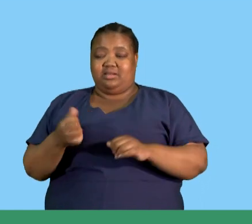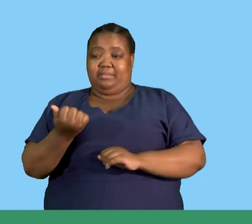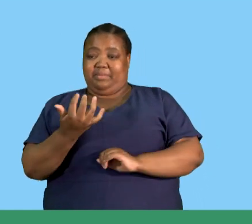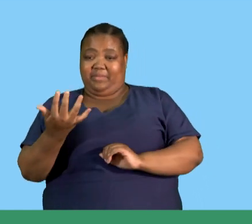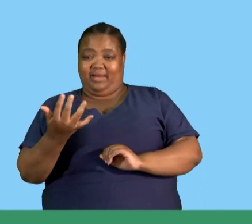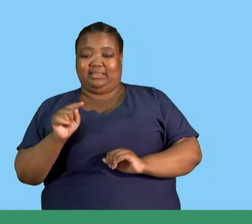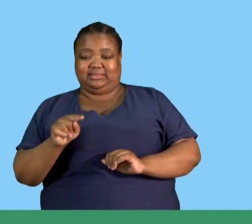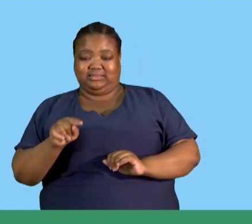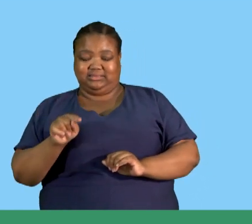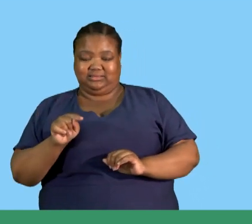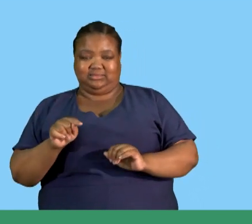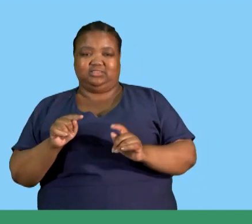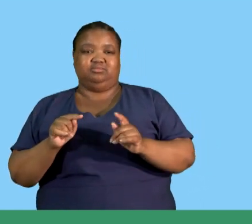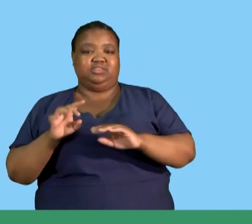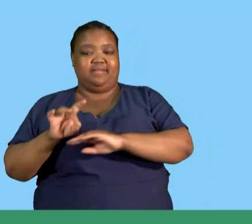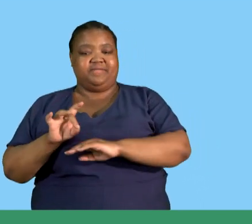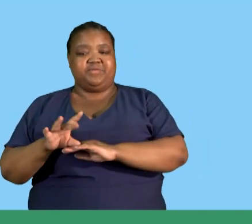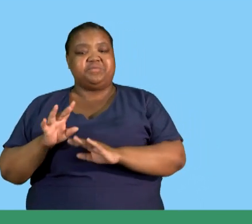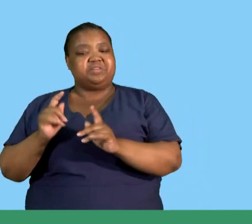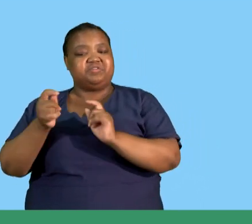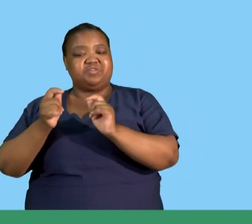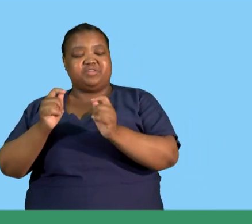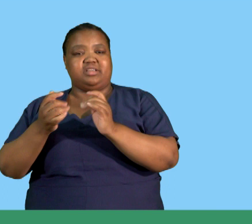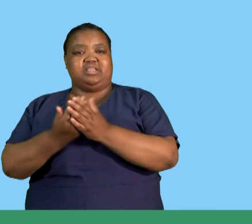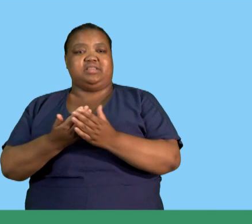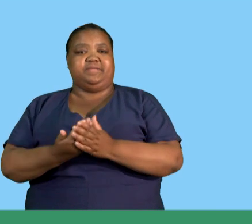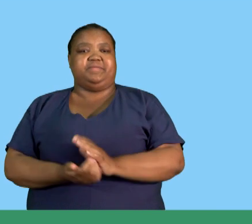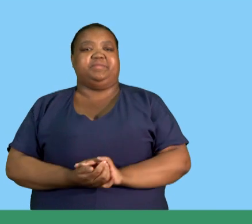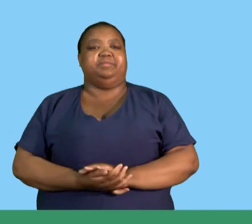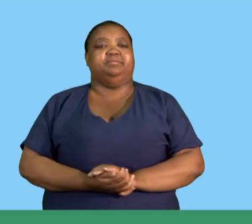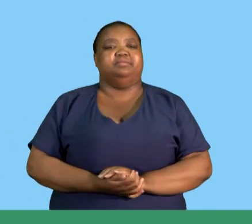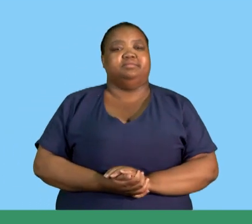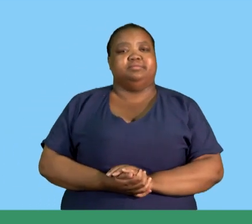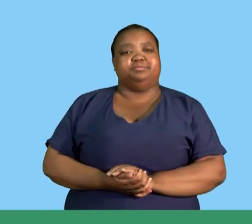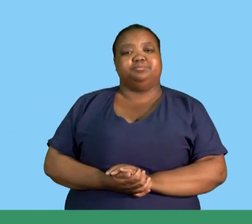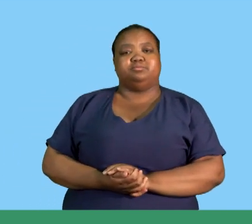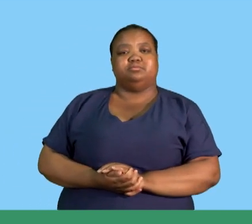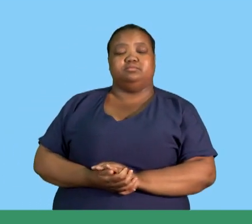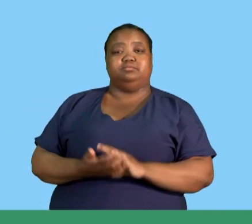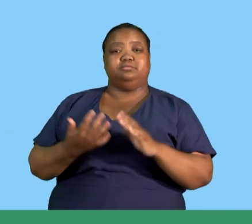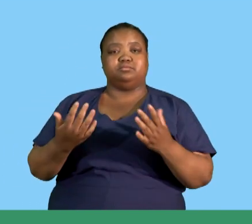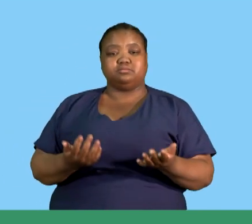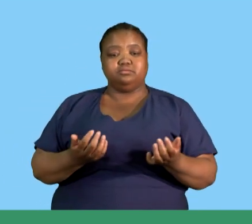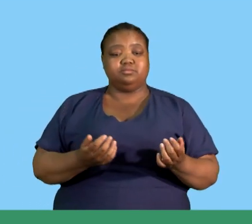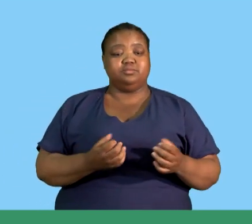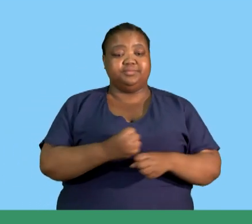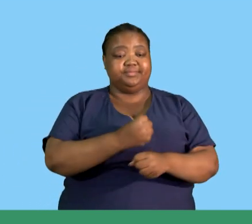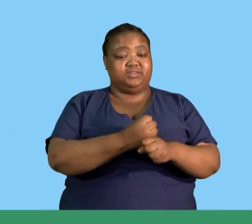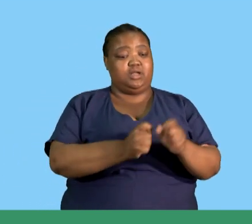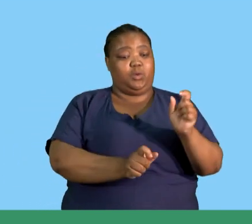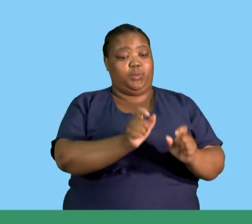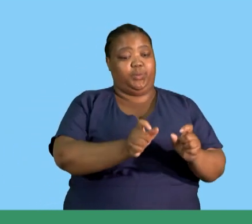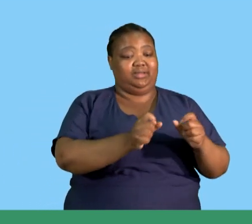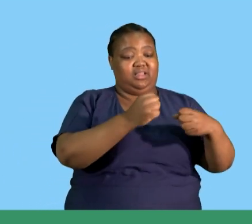meaning the supplier can dictate the prices. They've got the power to drive to influence rather the prices. Right. The smaller the number